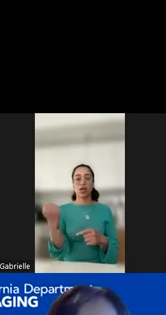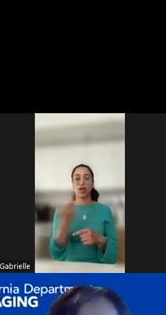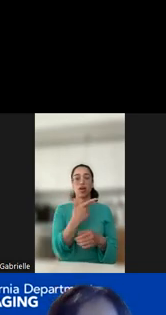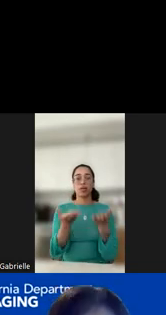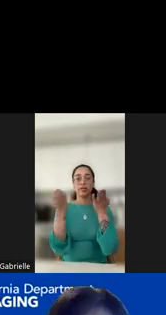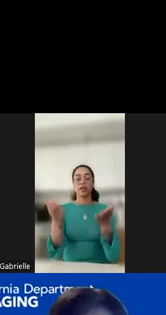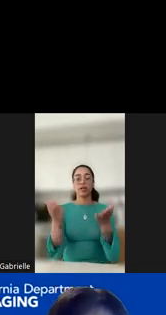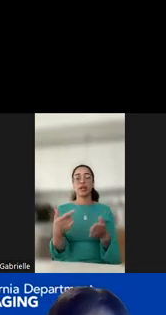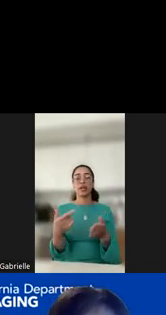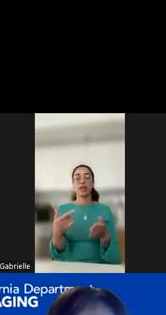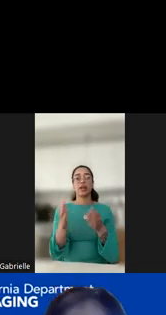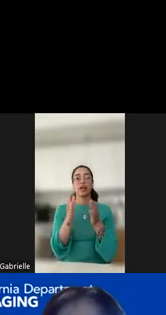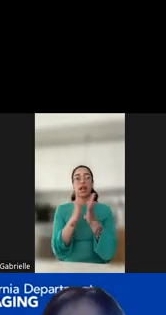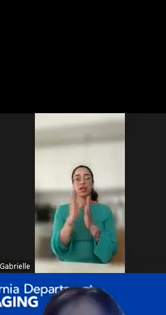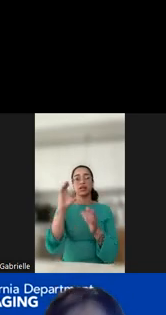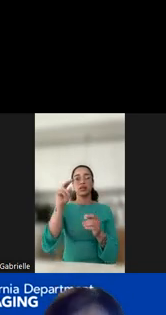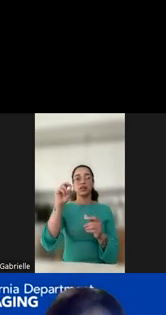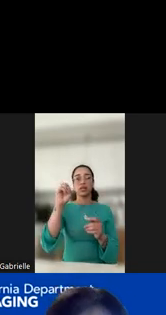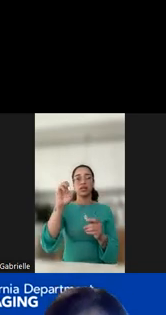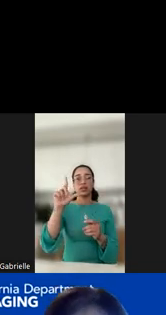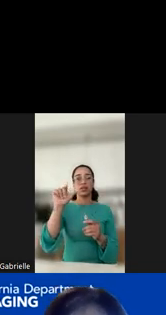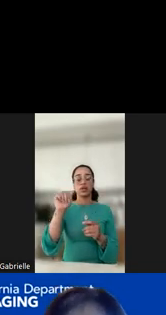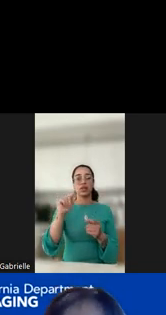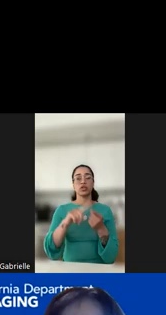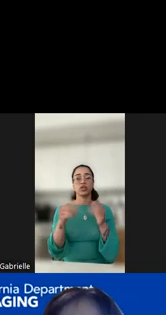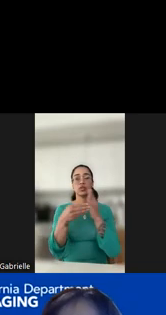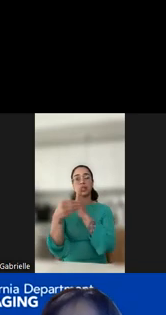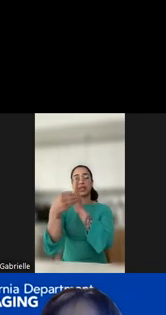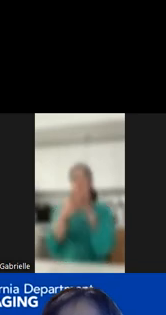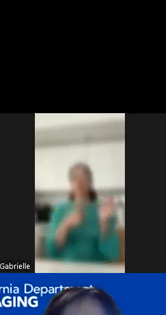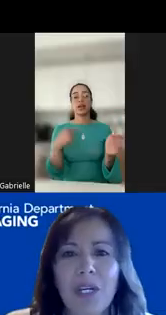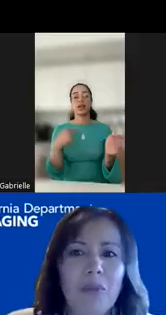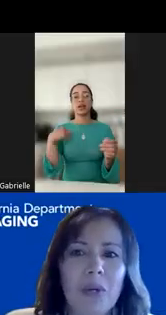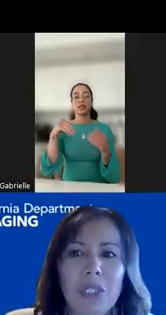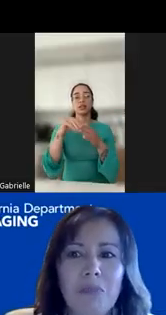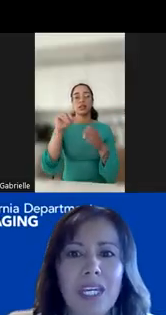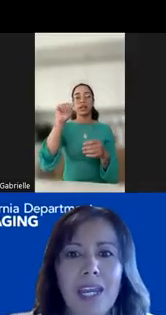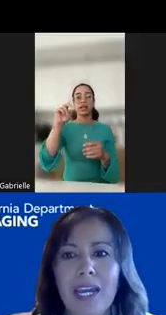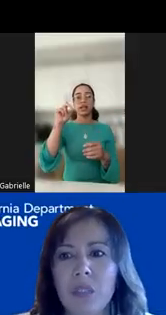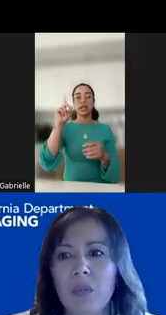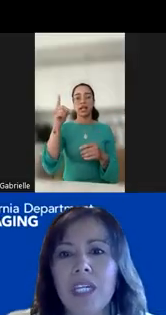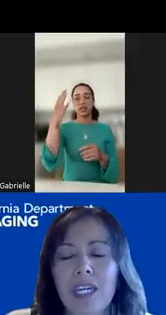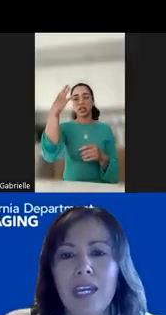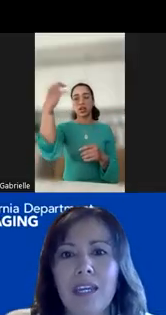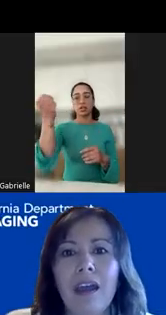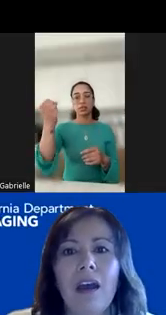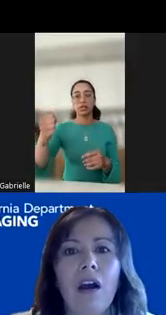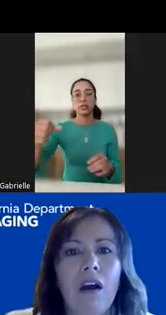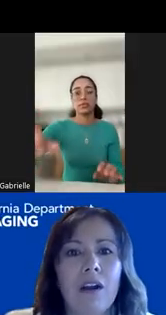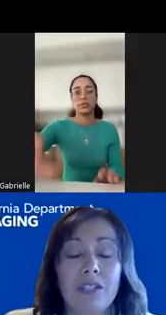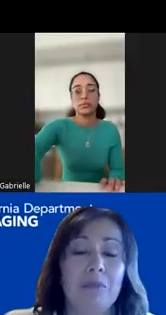June 1st, to lead us in a land acknowledgement. And this is very important to me as we